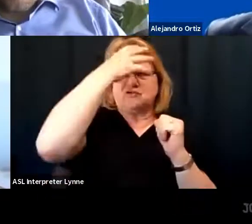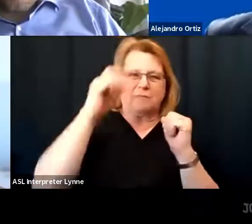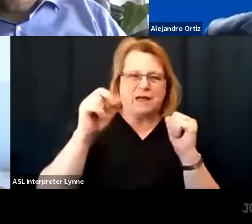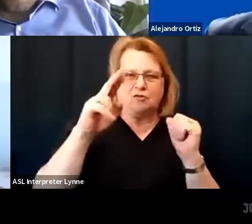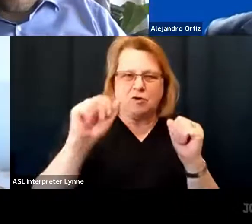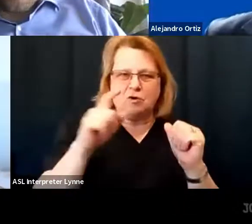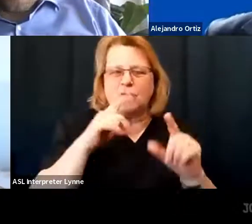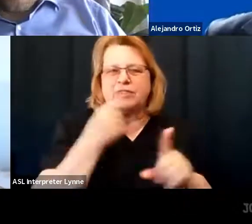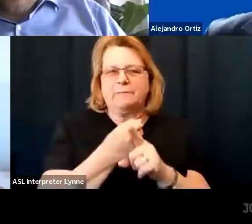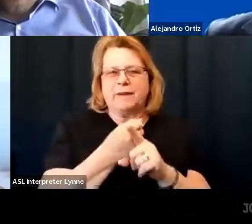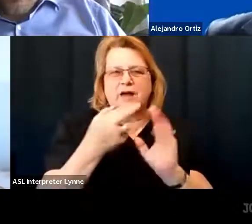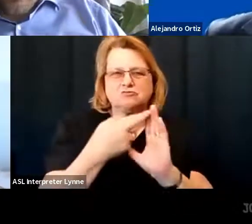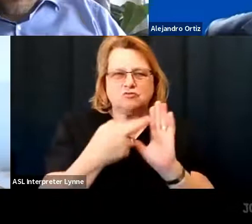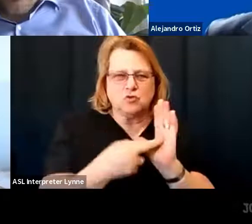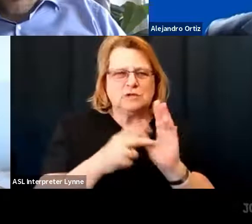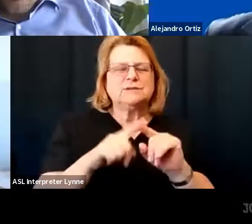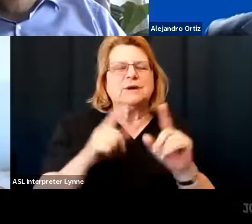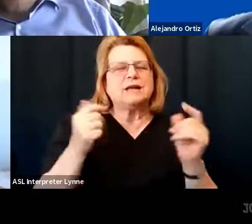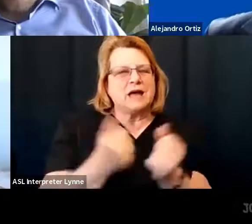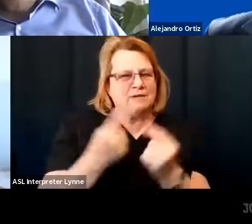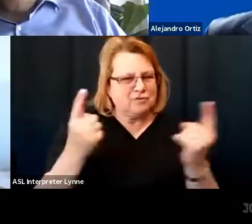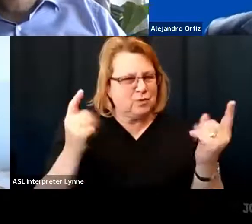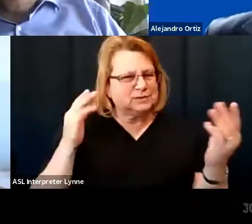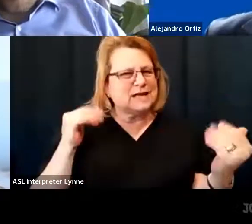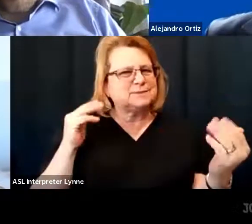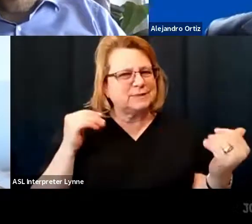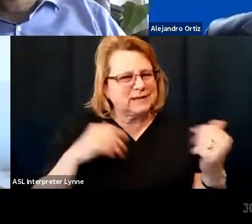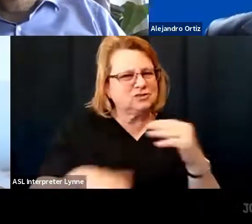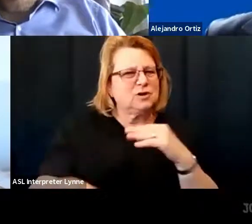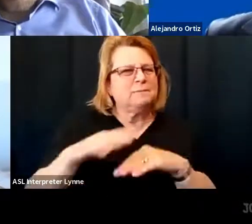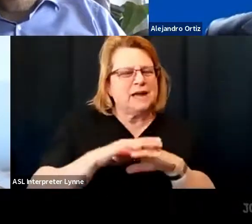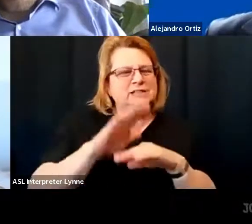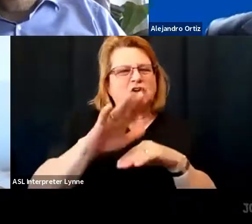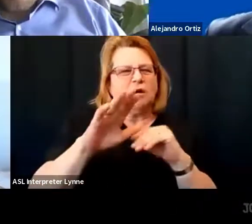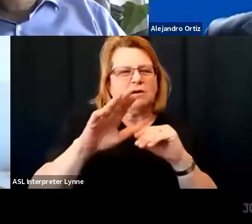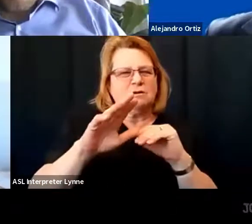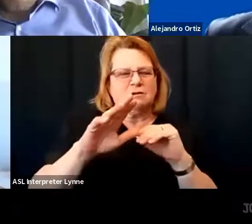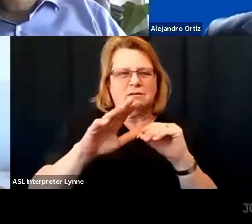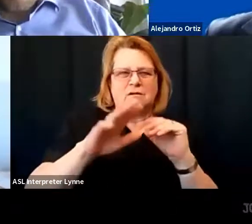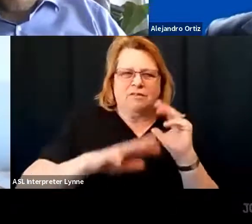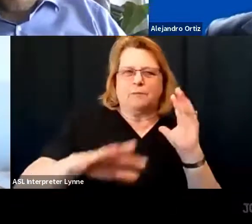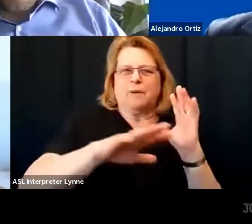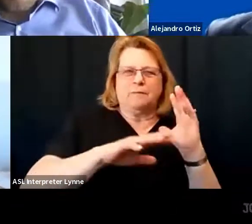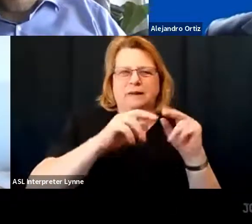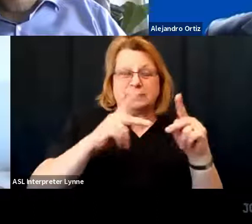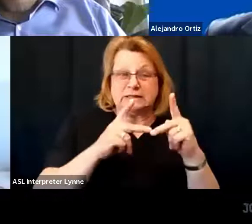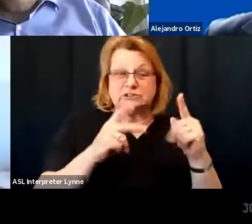But, you know, I think everyone's expectation based on their, you know, public positions is that a return to that